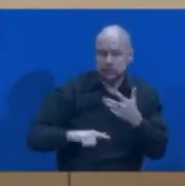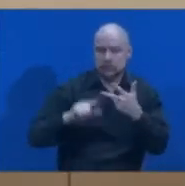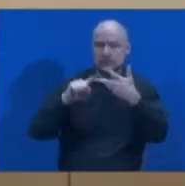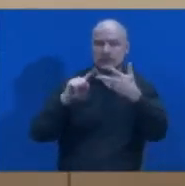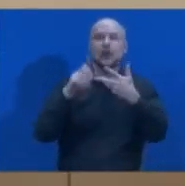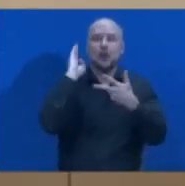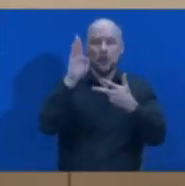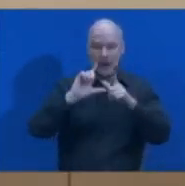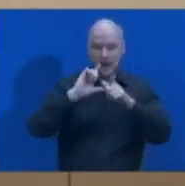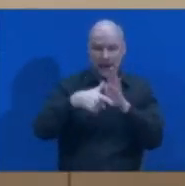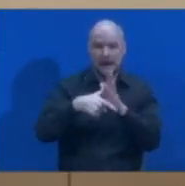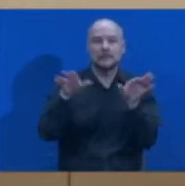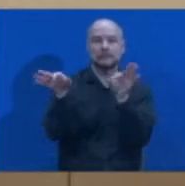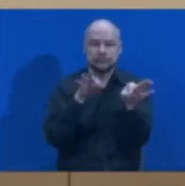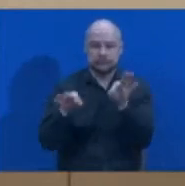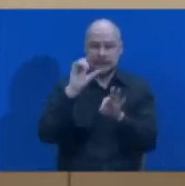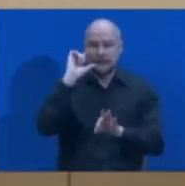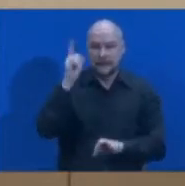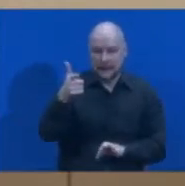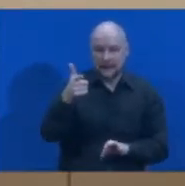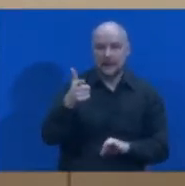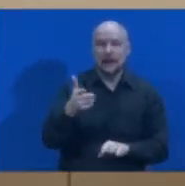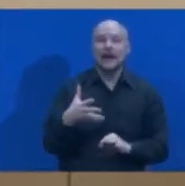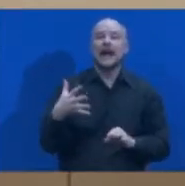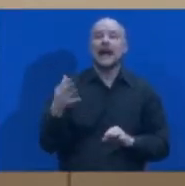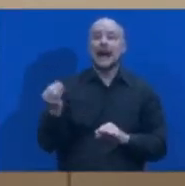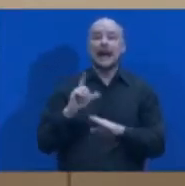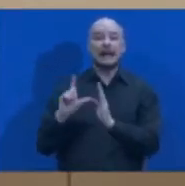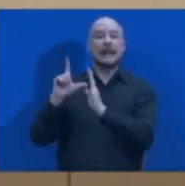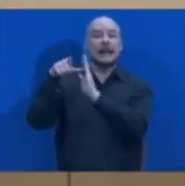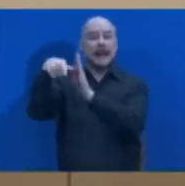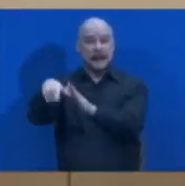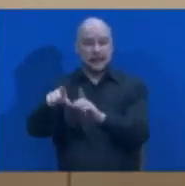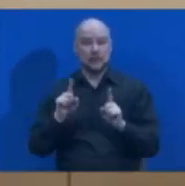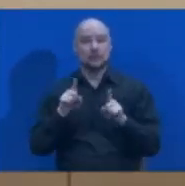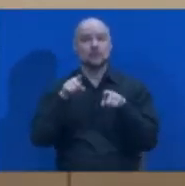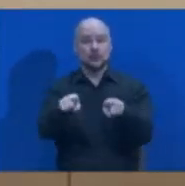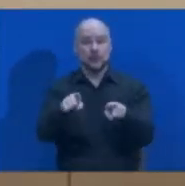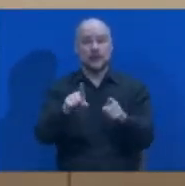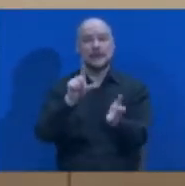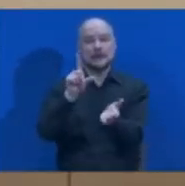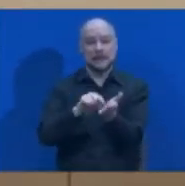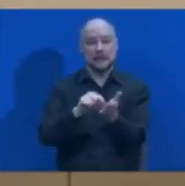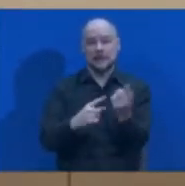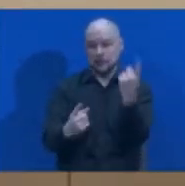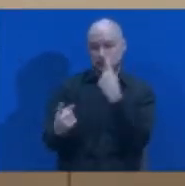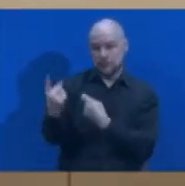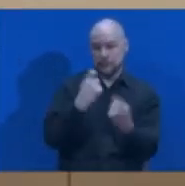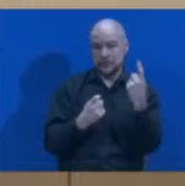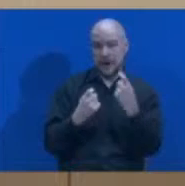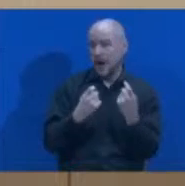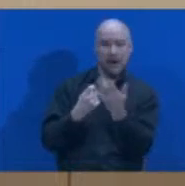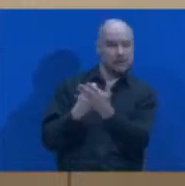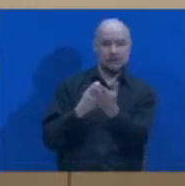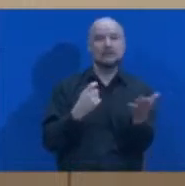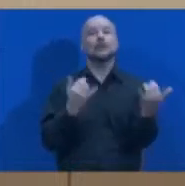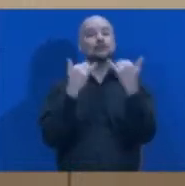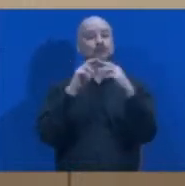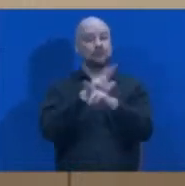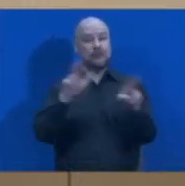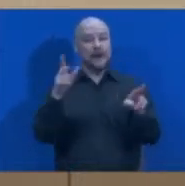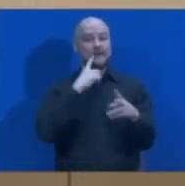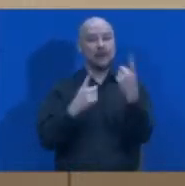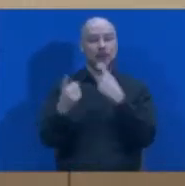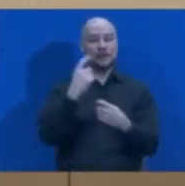and I'll be happy to answer questions once we're, okay, I think we're ready for questions at this point.